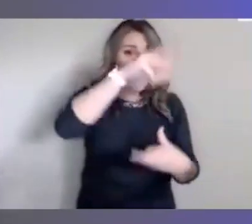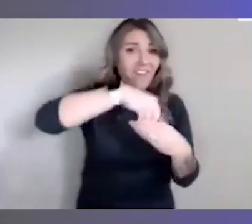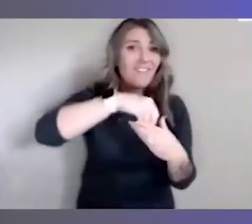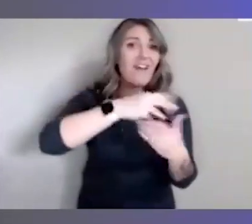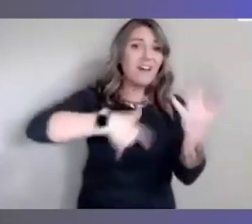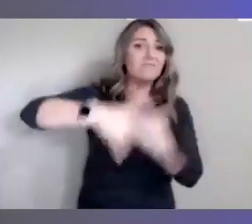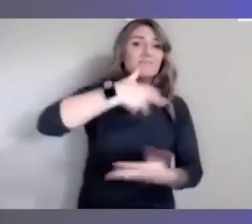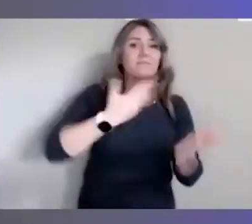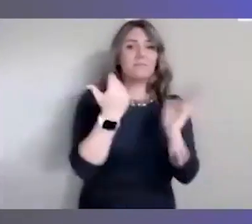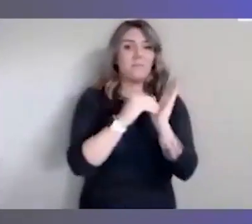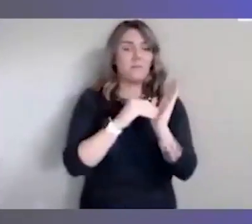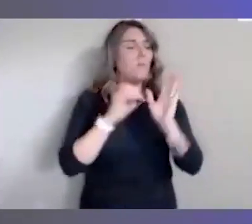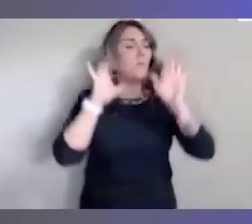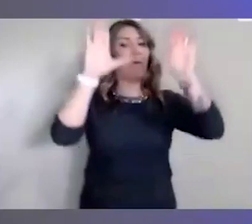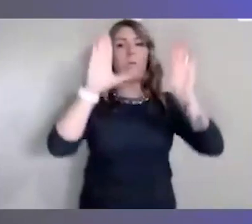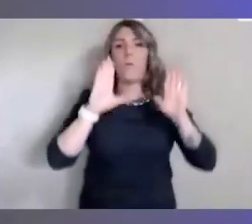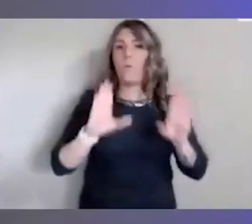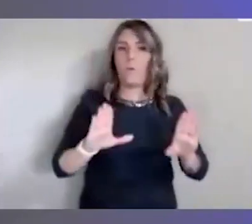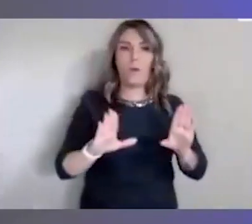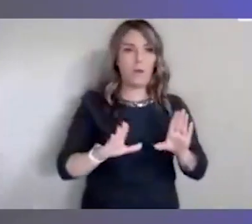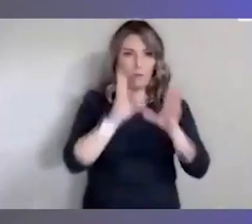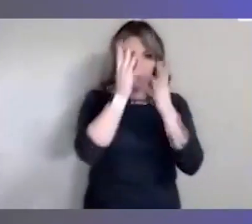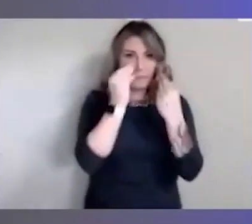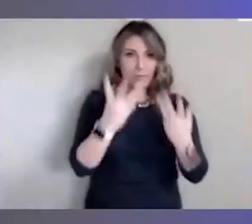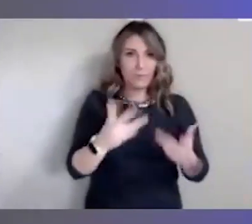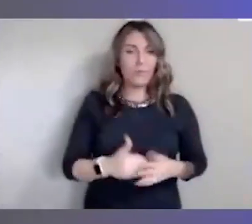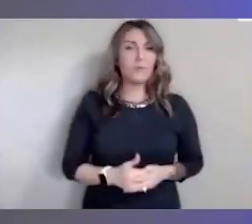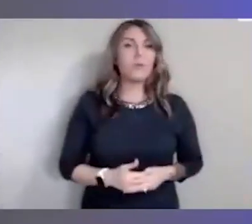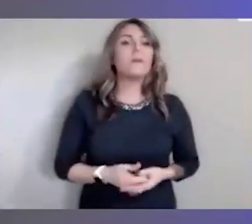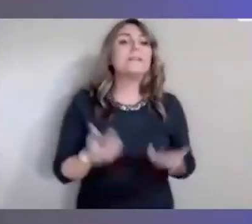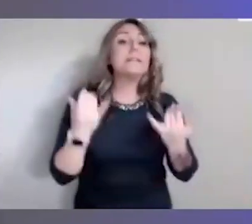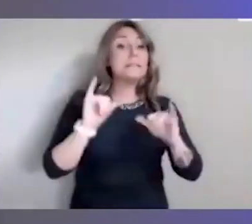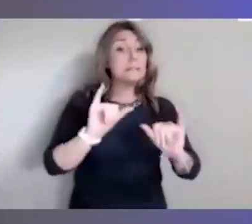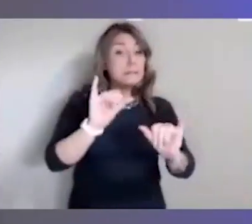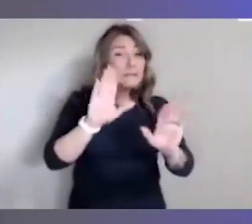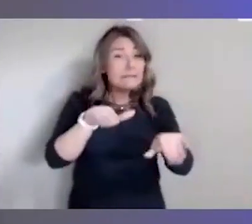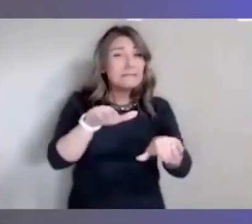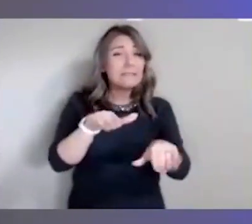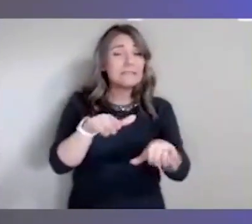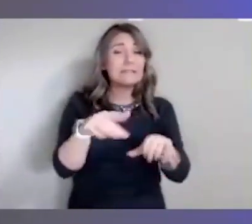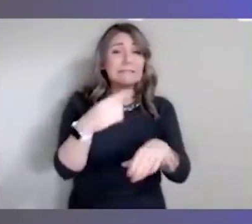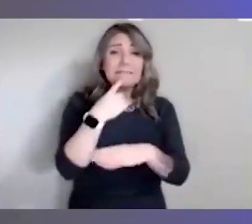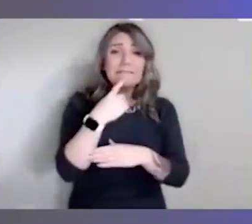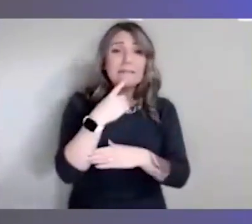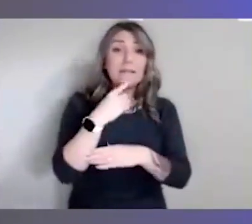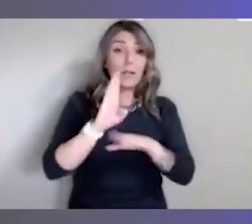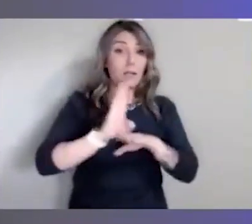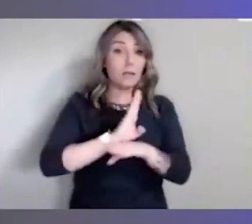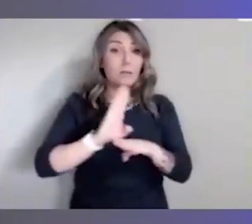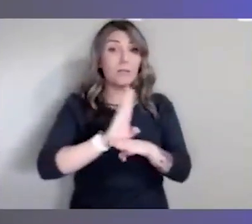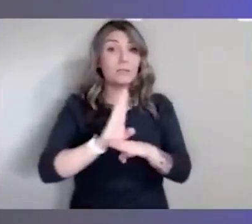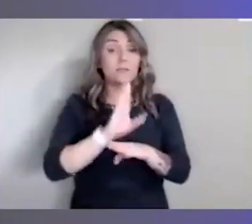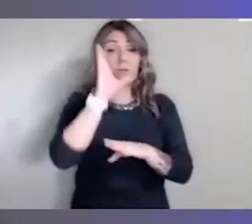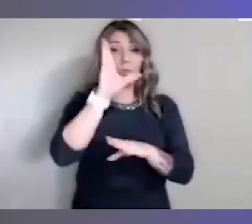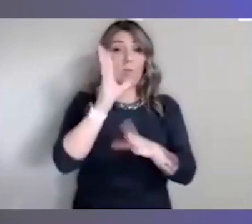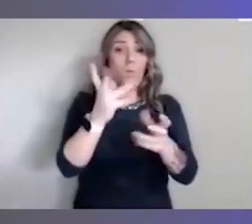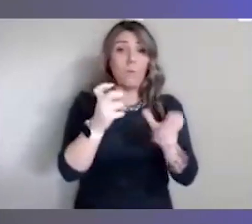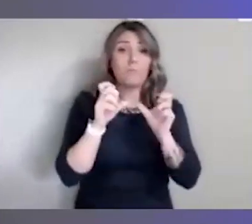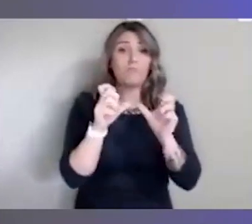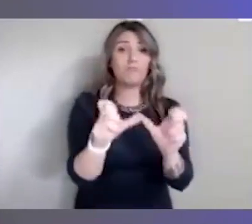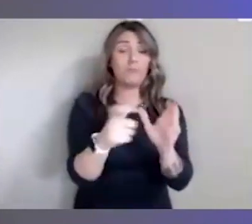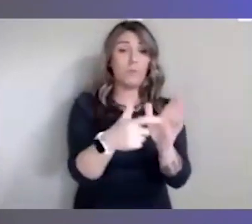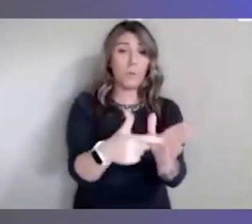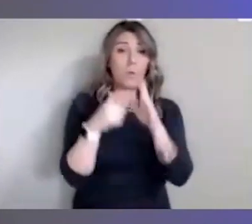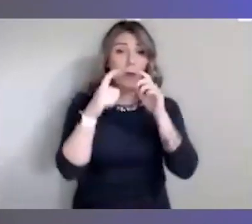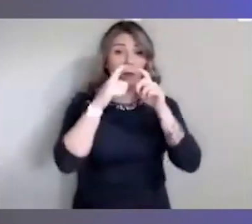great news. I still would say to people that their businesses are going to want to continue to require you to wear a mask. Some of